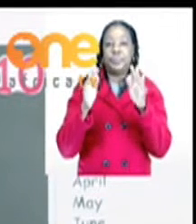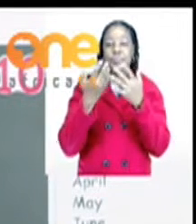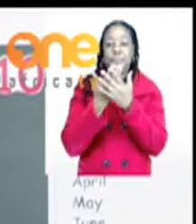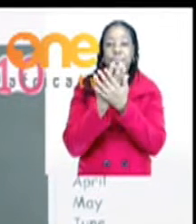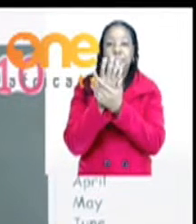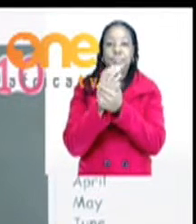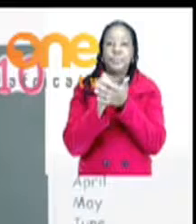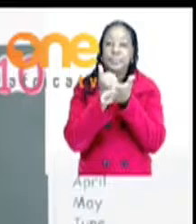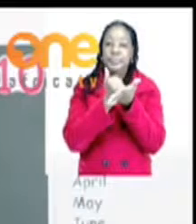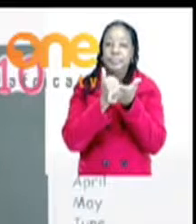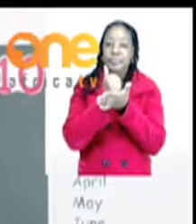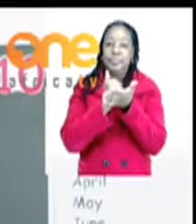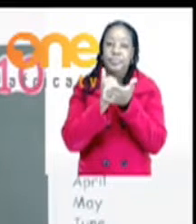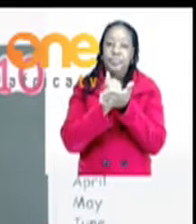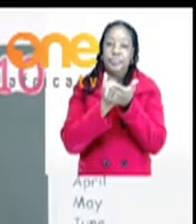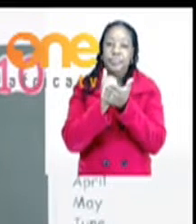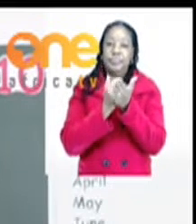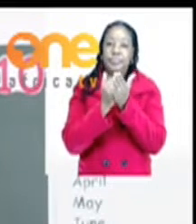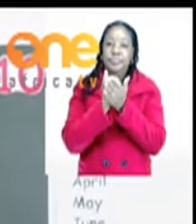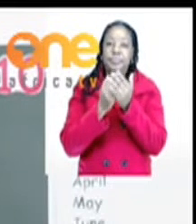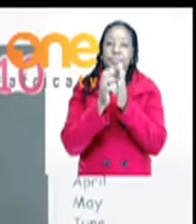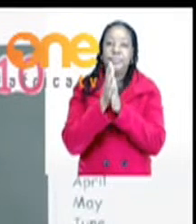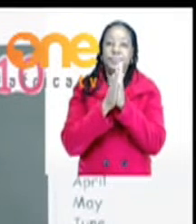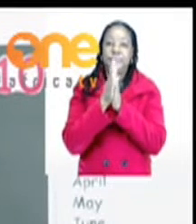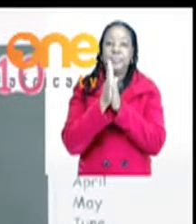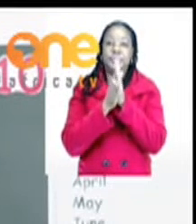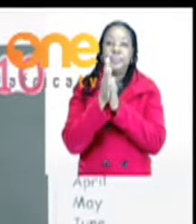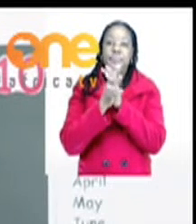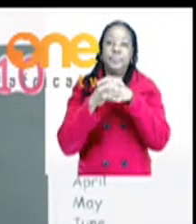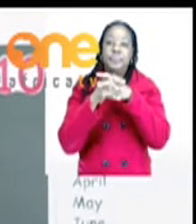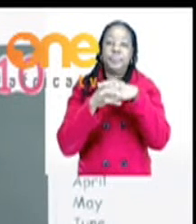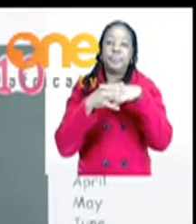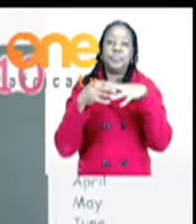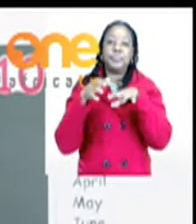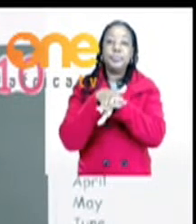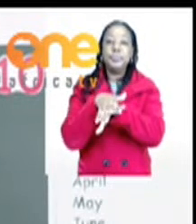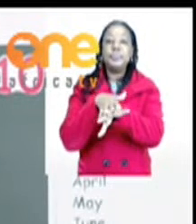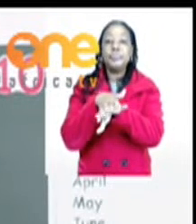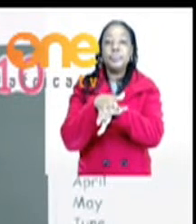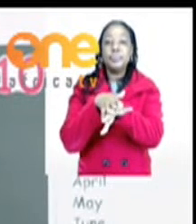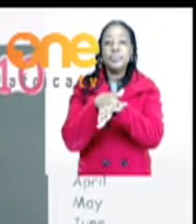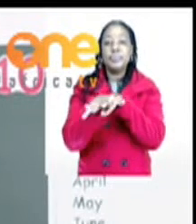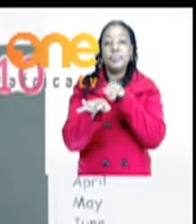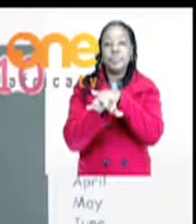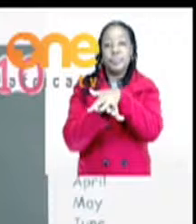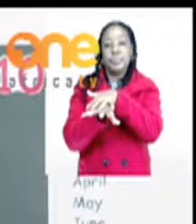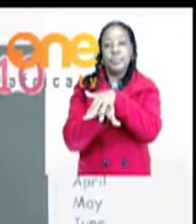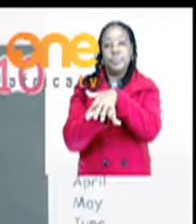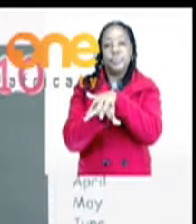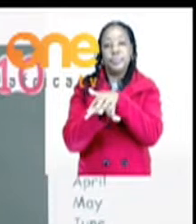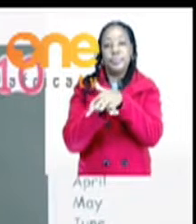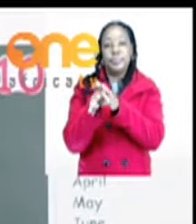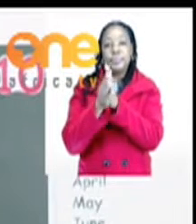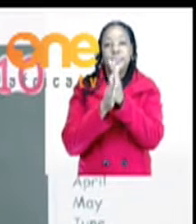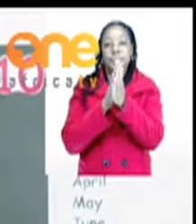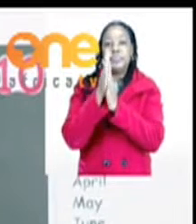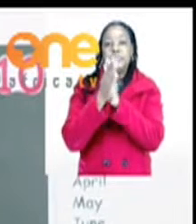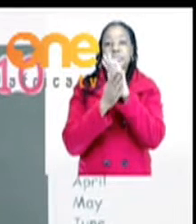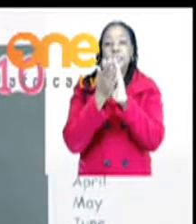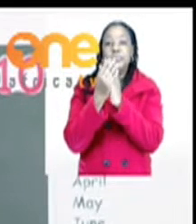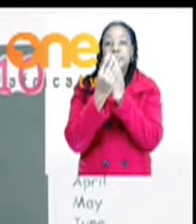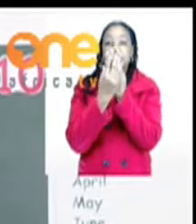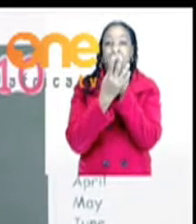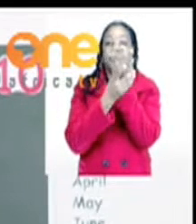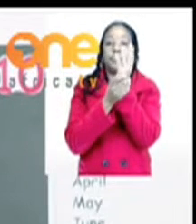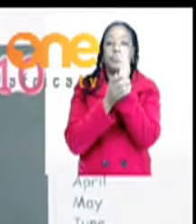are clean. We have sanitized. Rub, rub, rub your hands back,